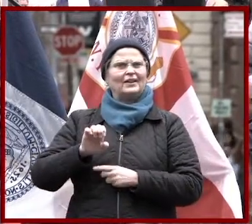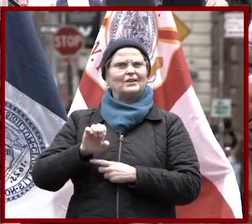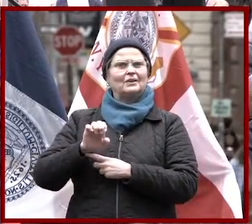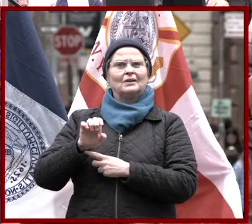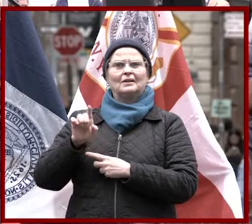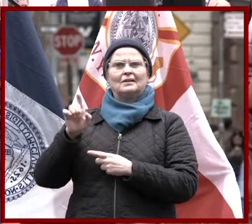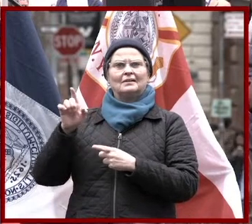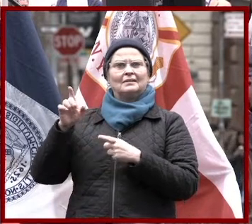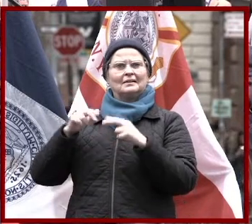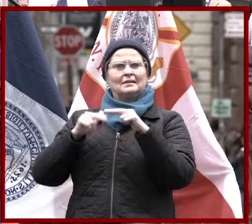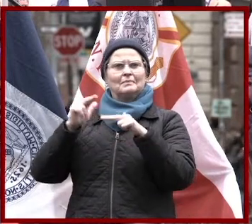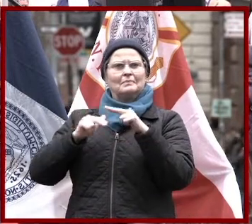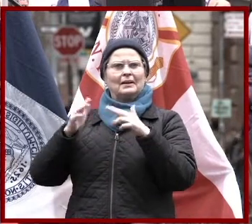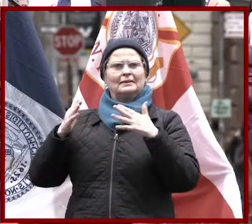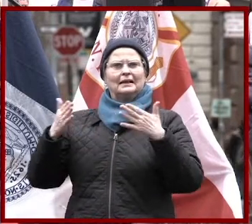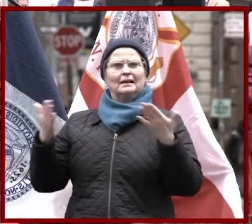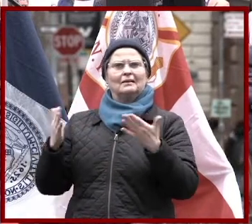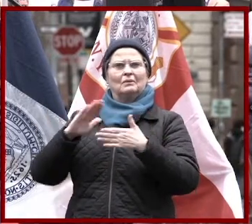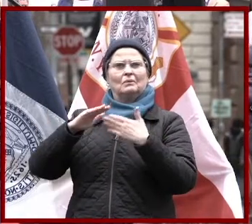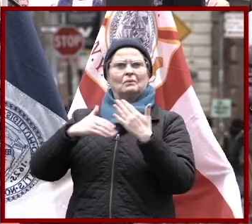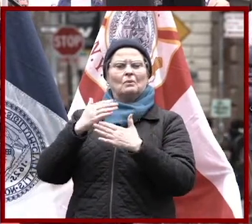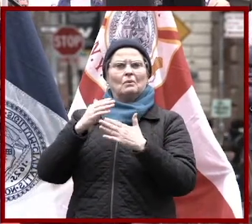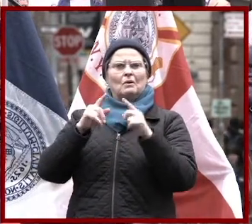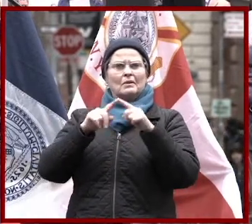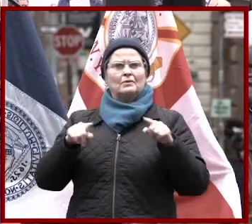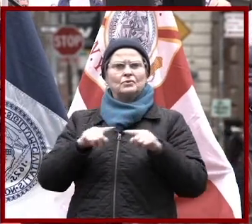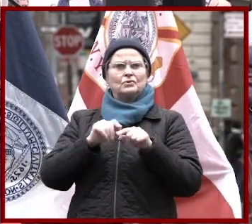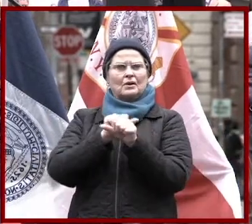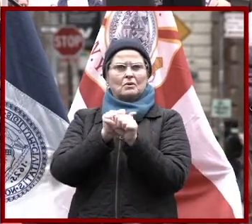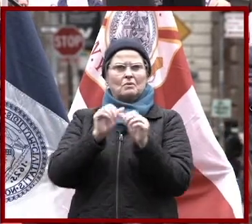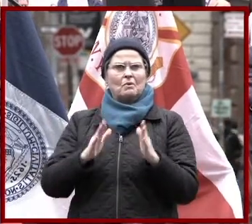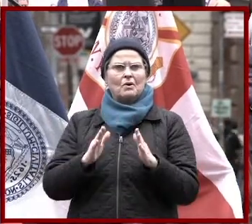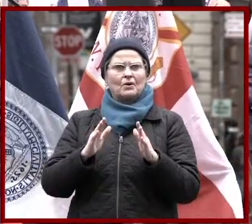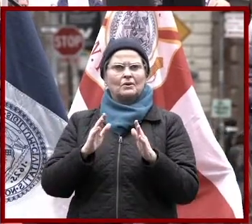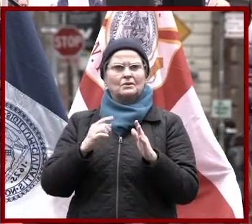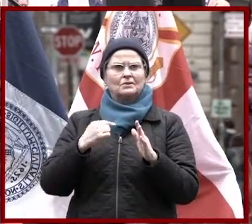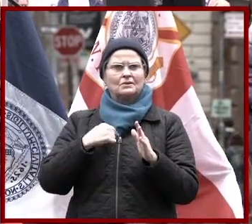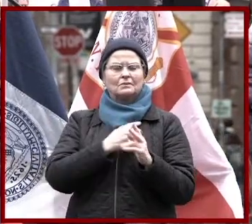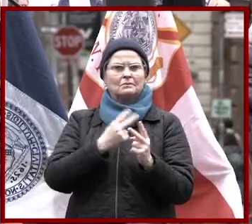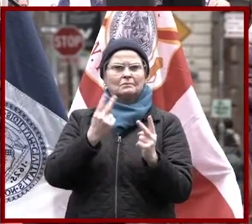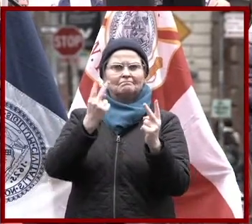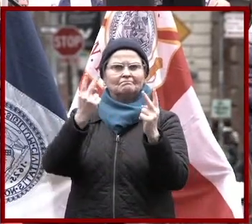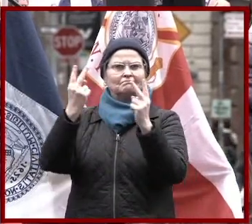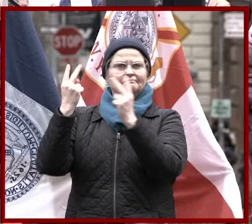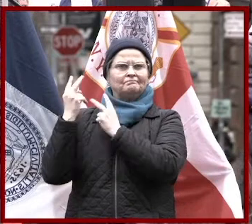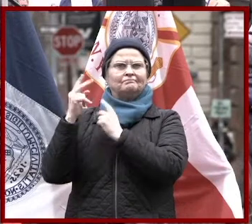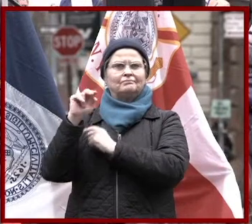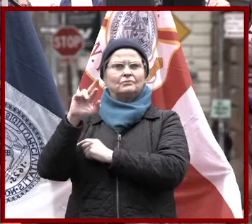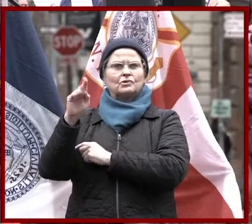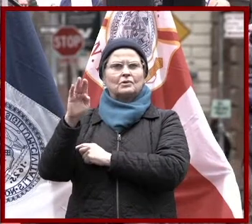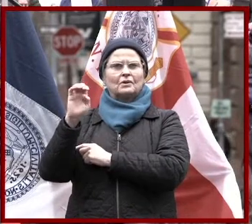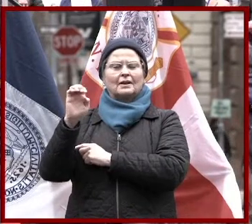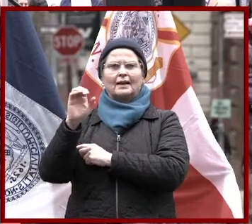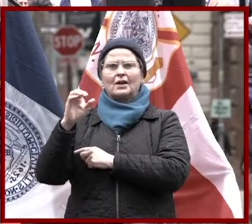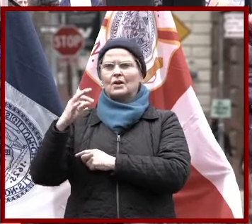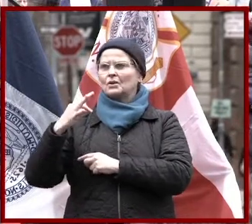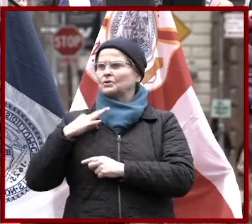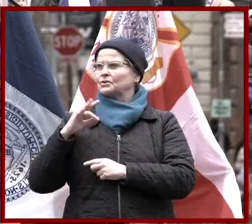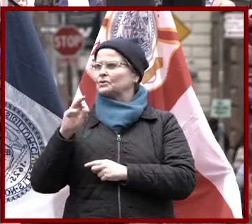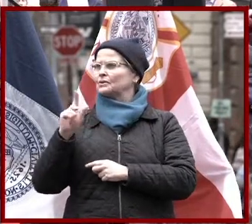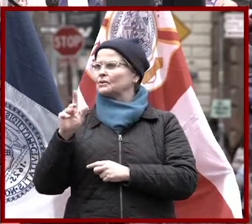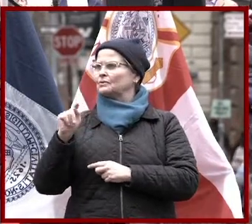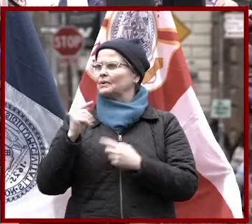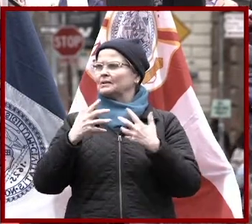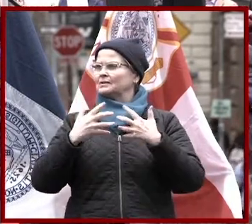Here are the Triangle workers. We remember the Triangle Shirtwaist Factory fire, mourn the